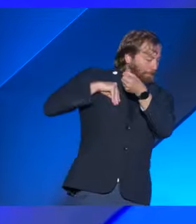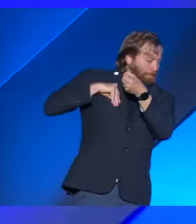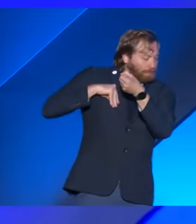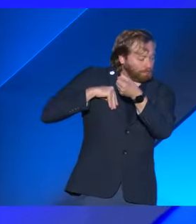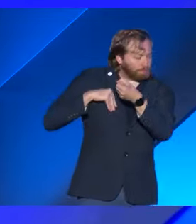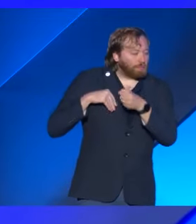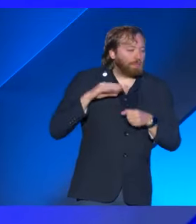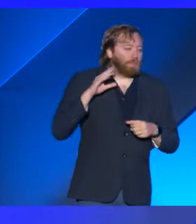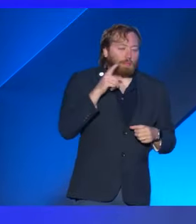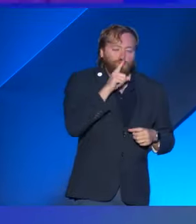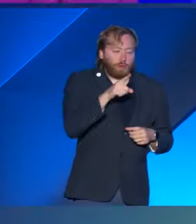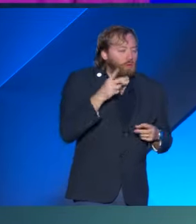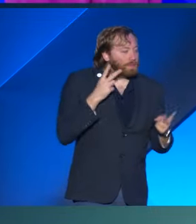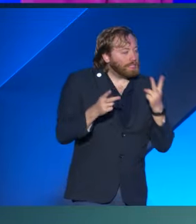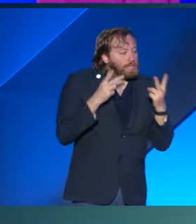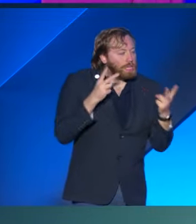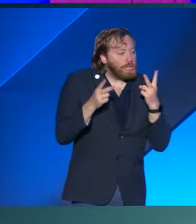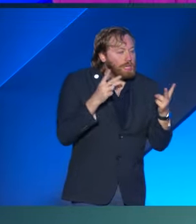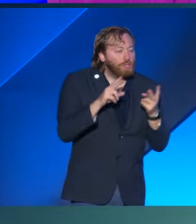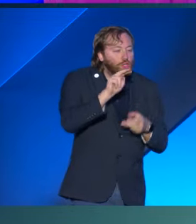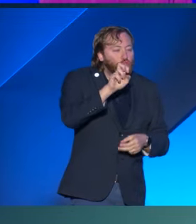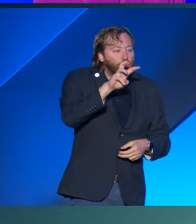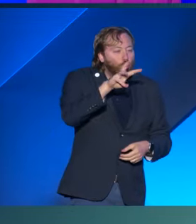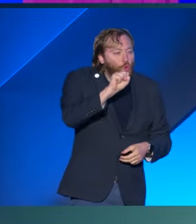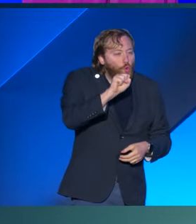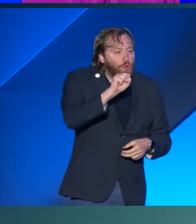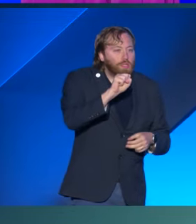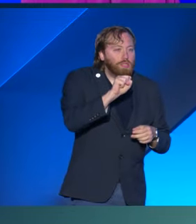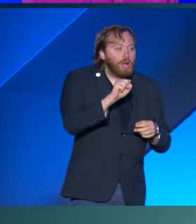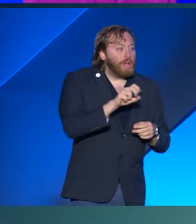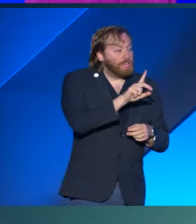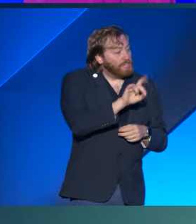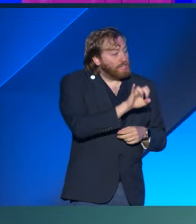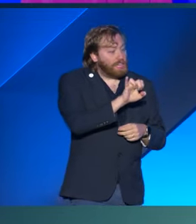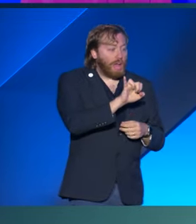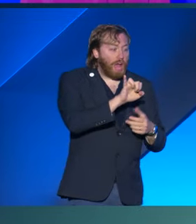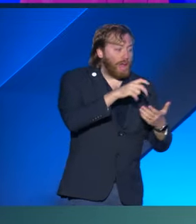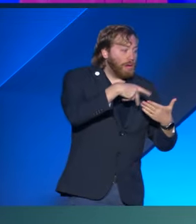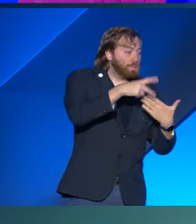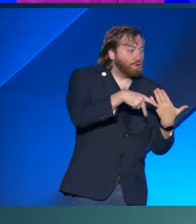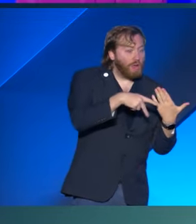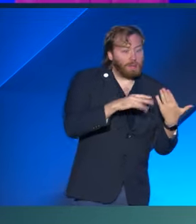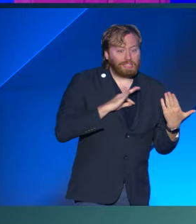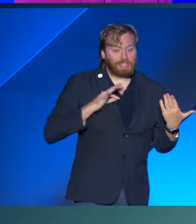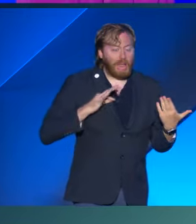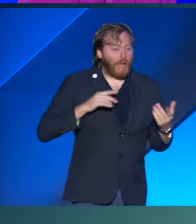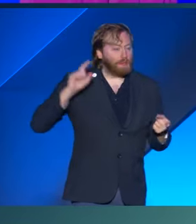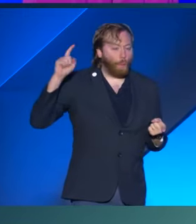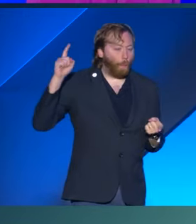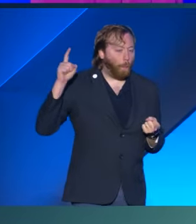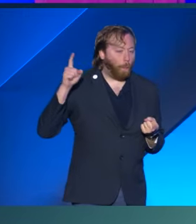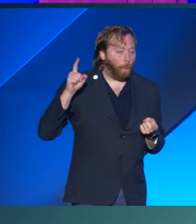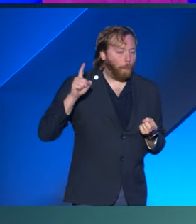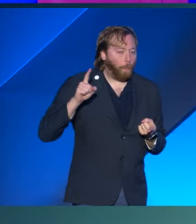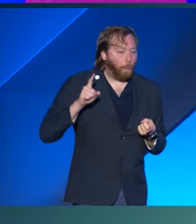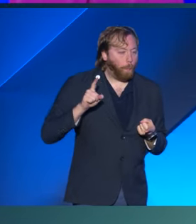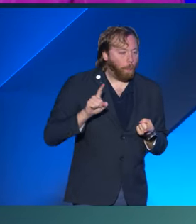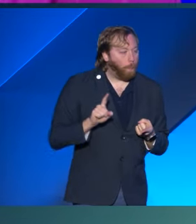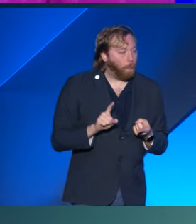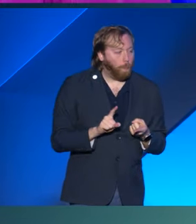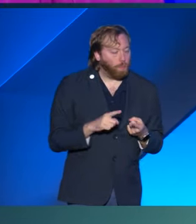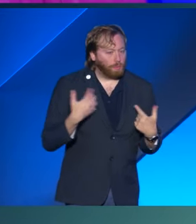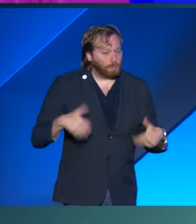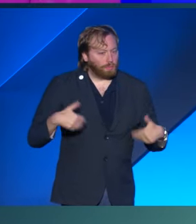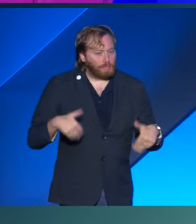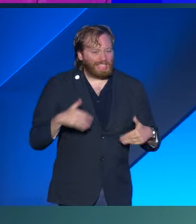the headlines. DEI programming and staff are dropping like flies. And it seems like everyone